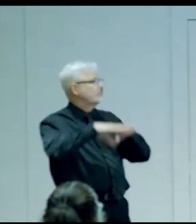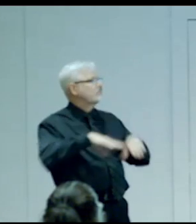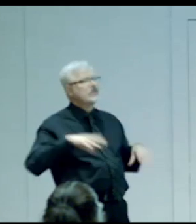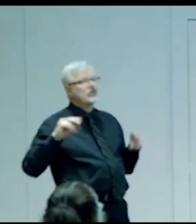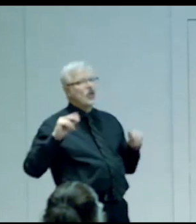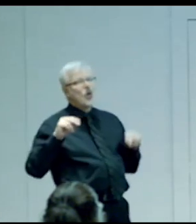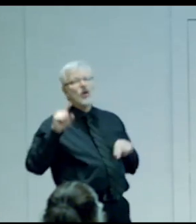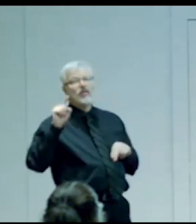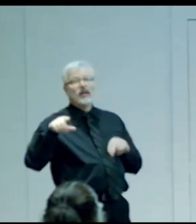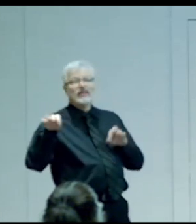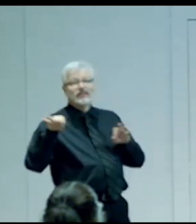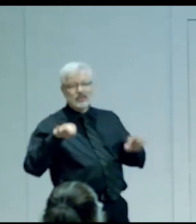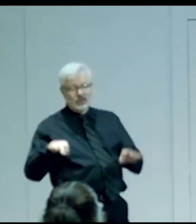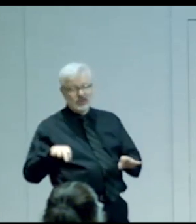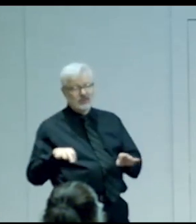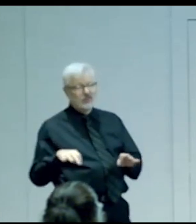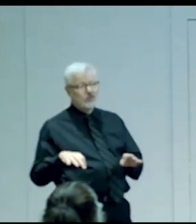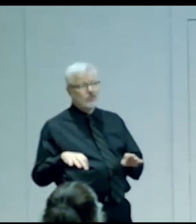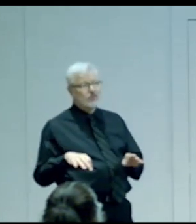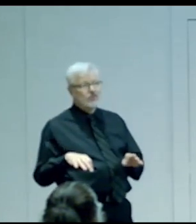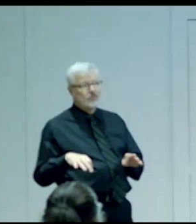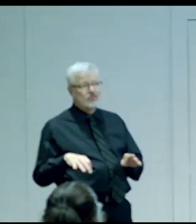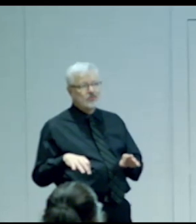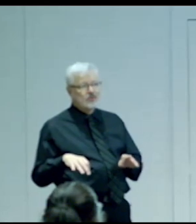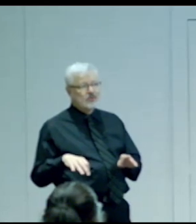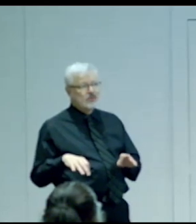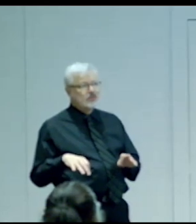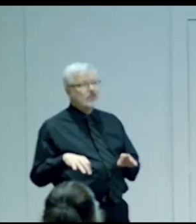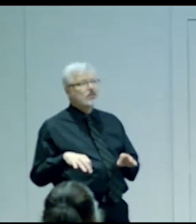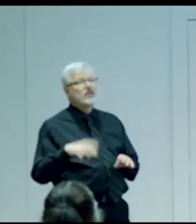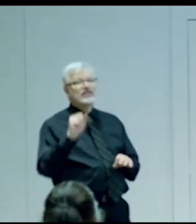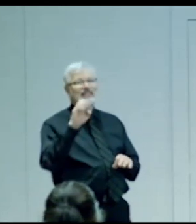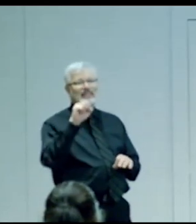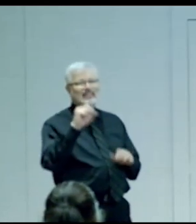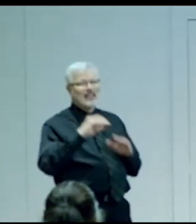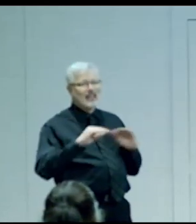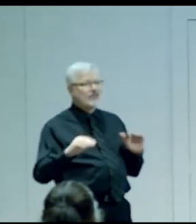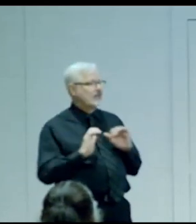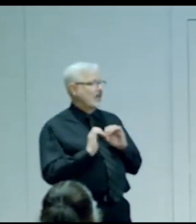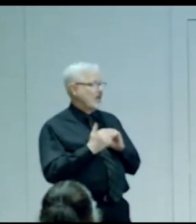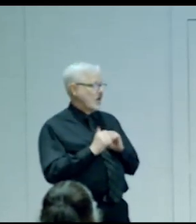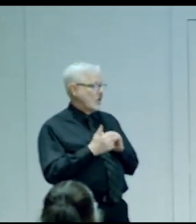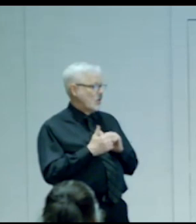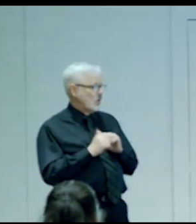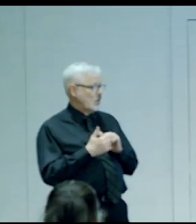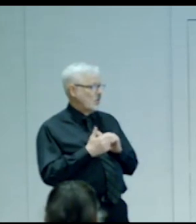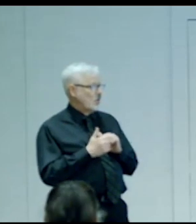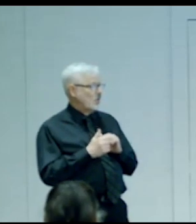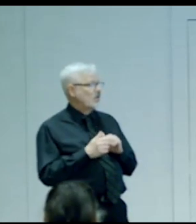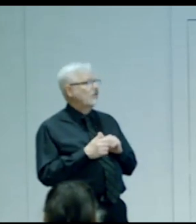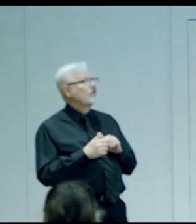the definition of the SES levels was made as